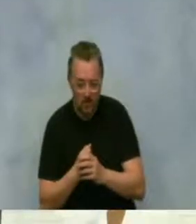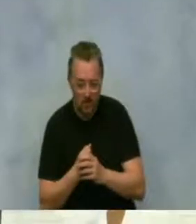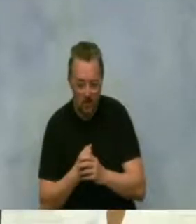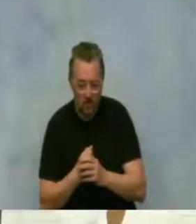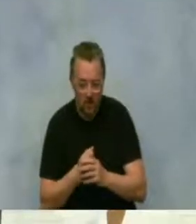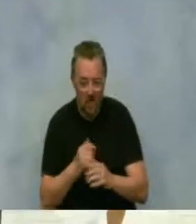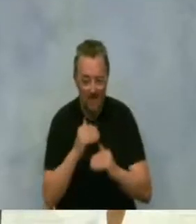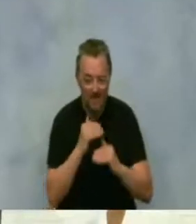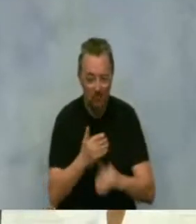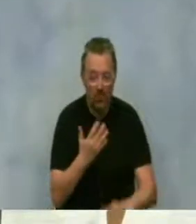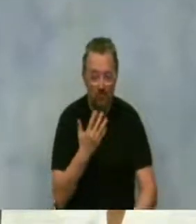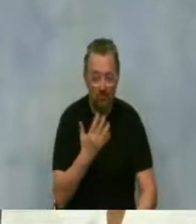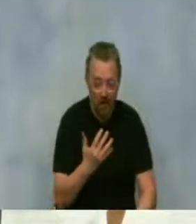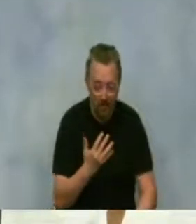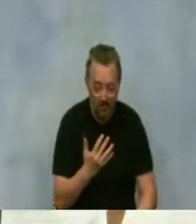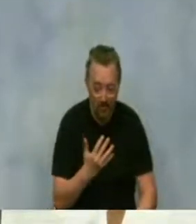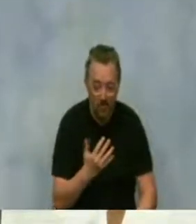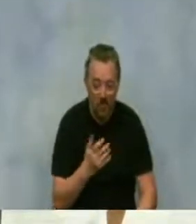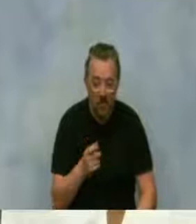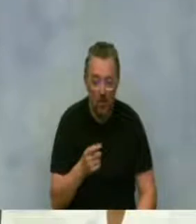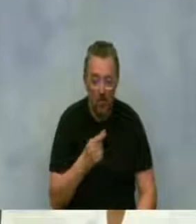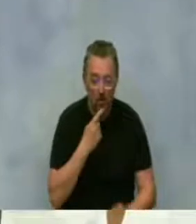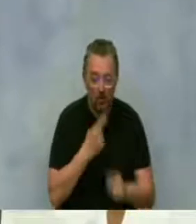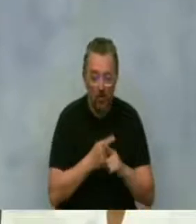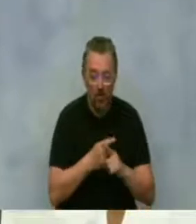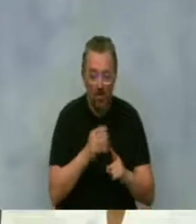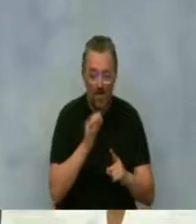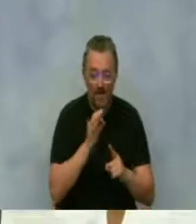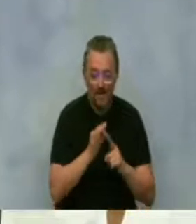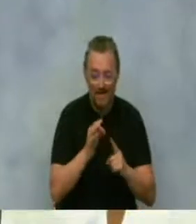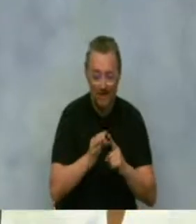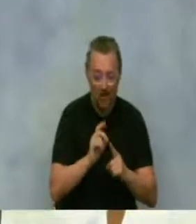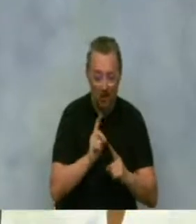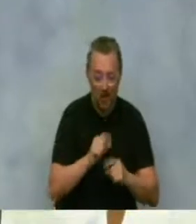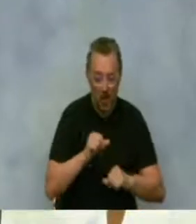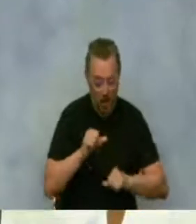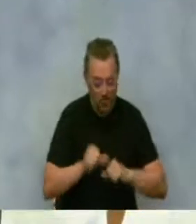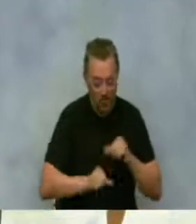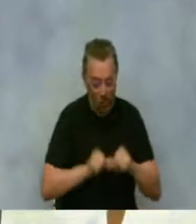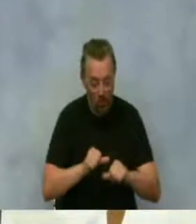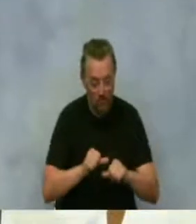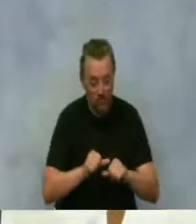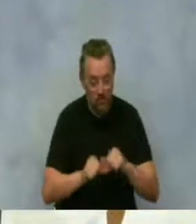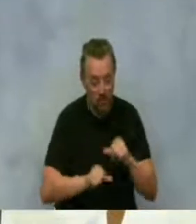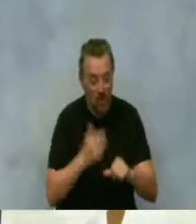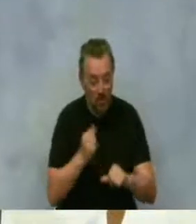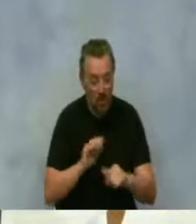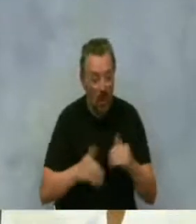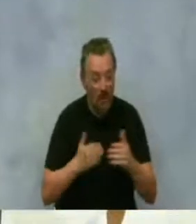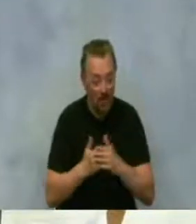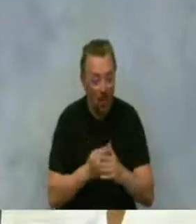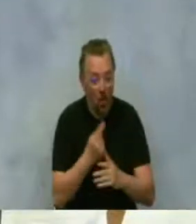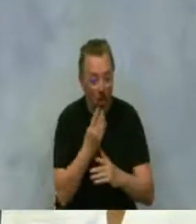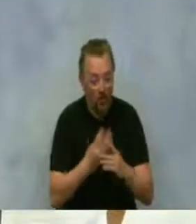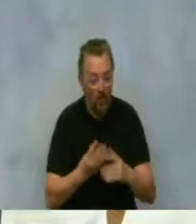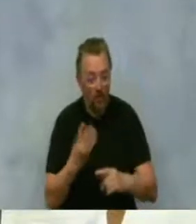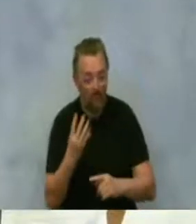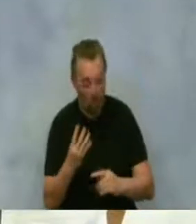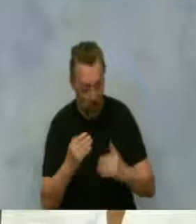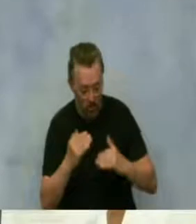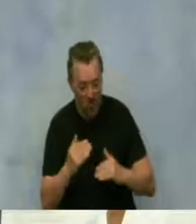Section 5 is the section which actually details the progress that was made up to the end of Q4. Section 5.1